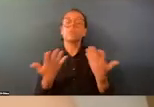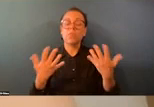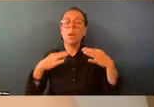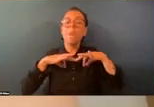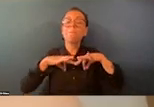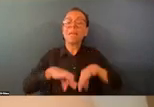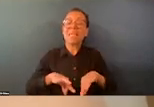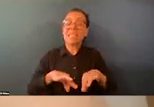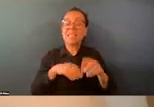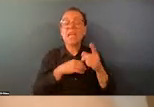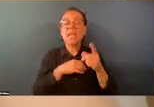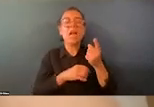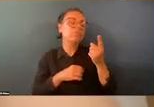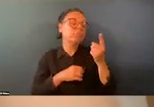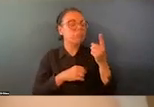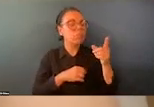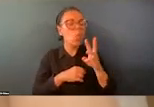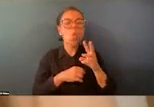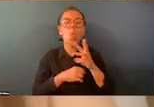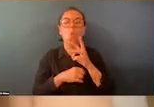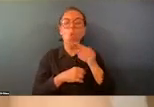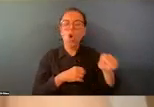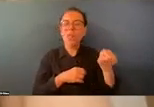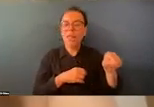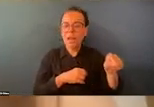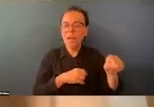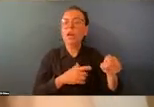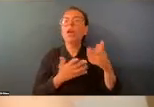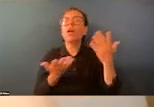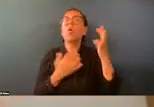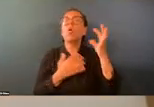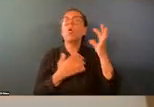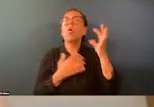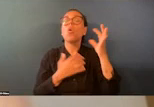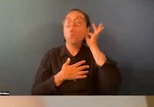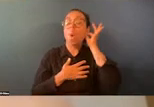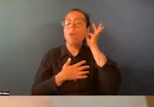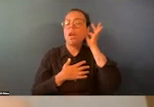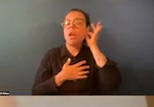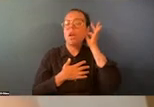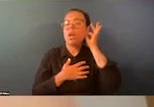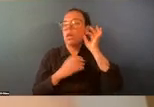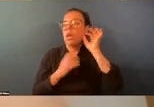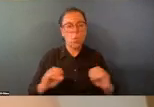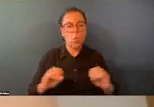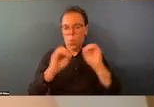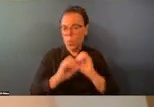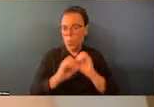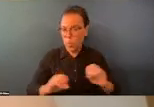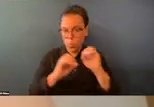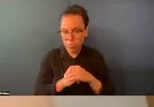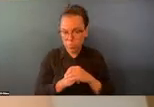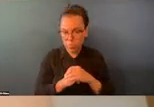Tajikistan, there is no woman in the Department of Water Resources because they have